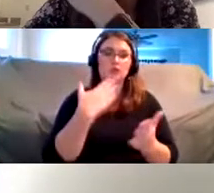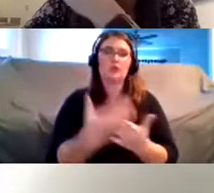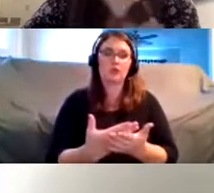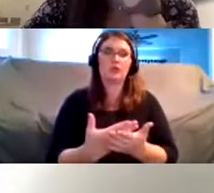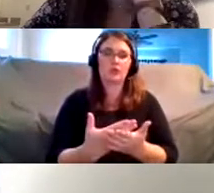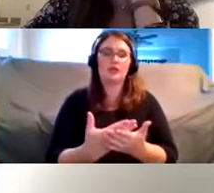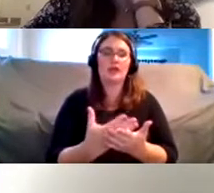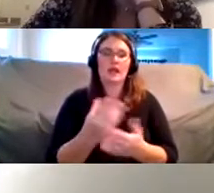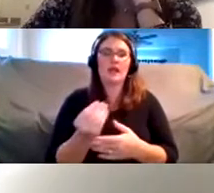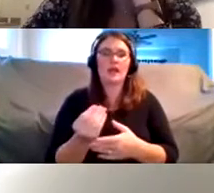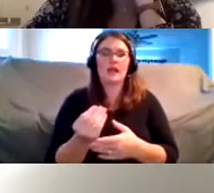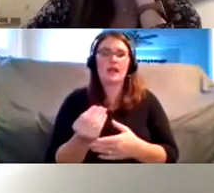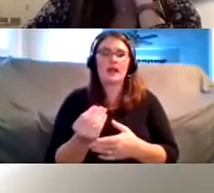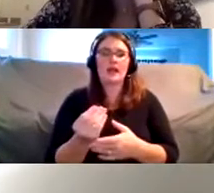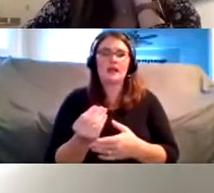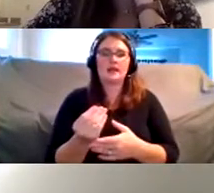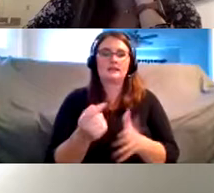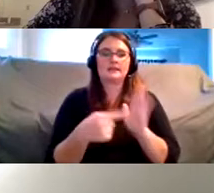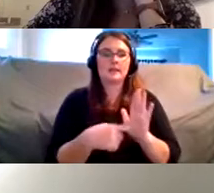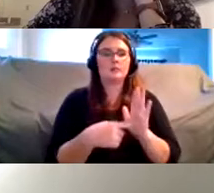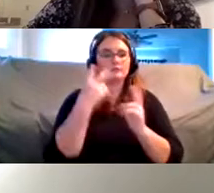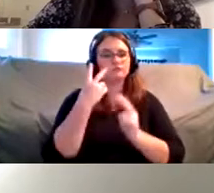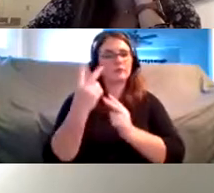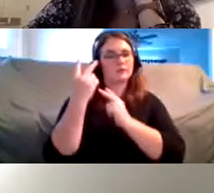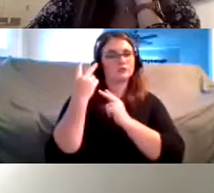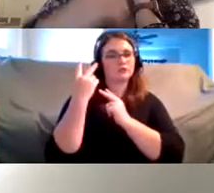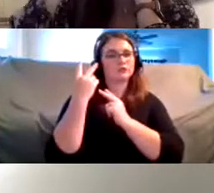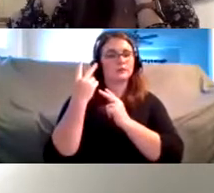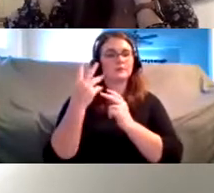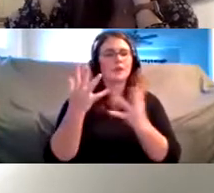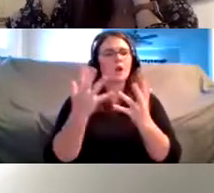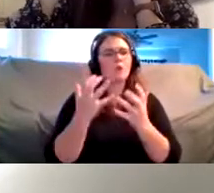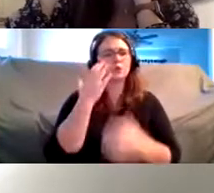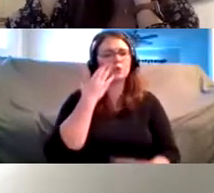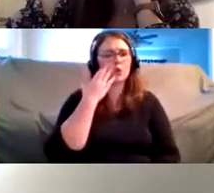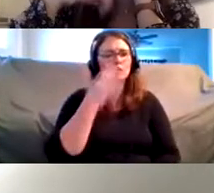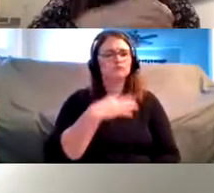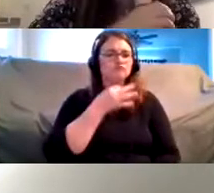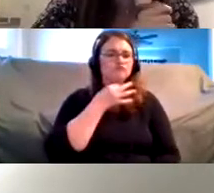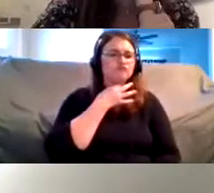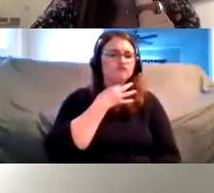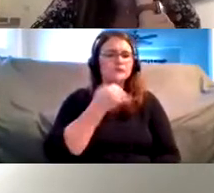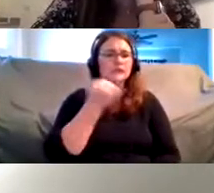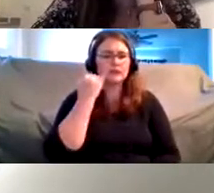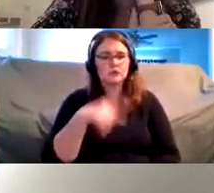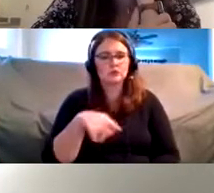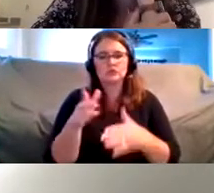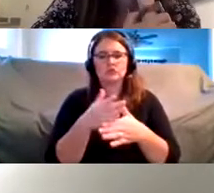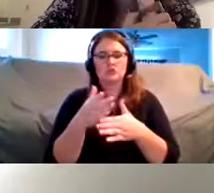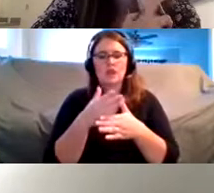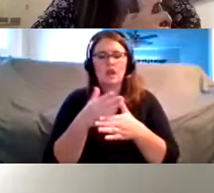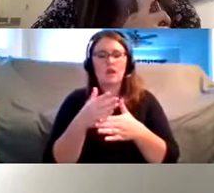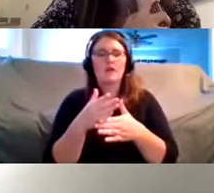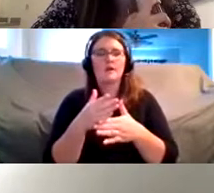that, and such examples of reflection. I wanted to know, maybe if you could share with the audience how